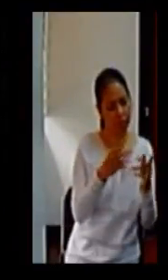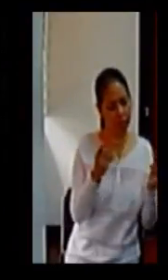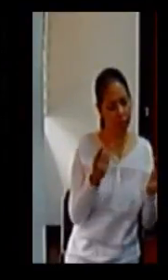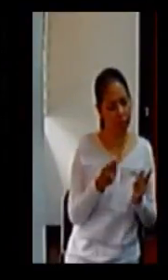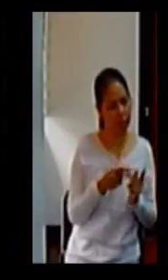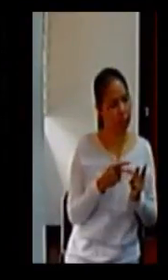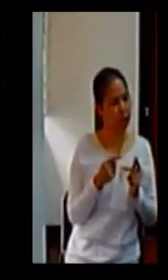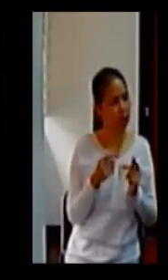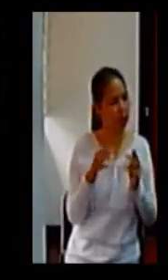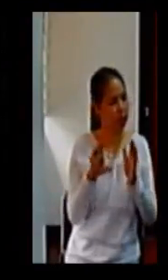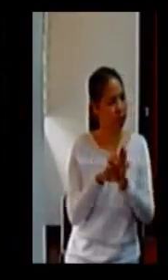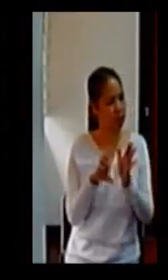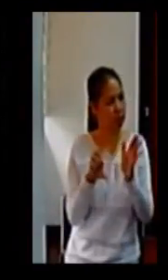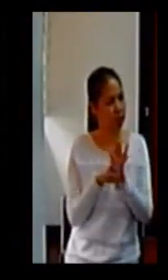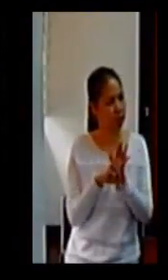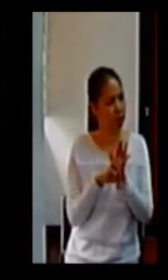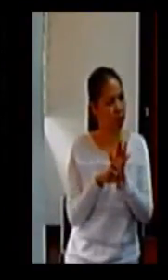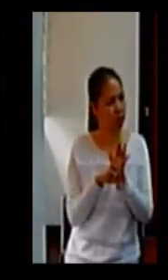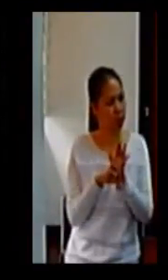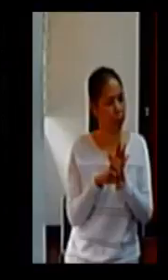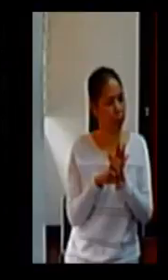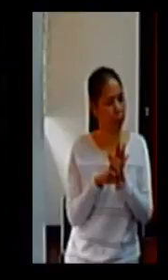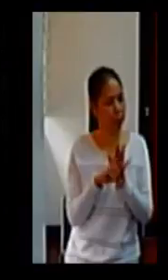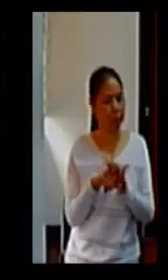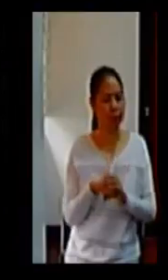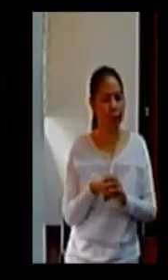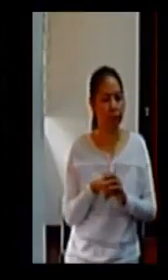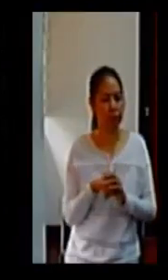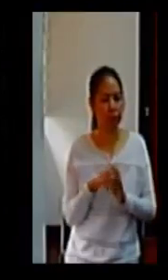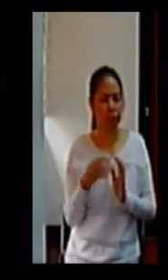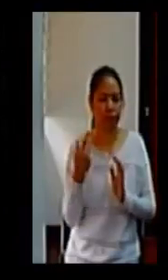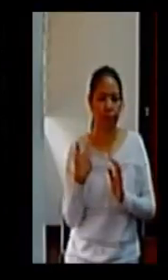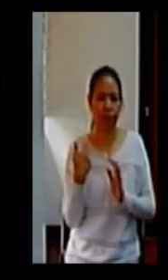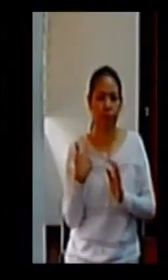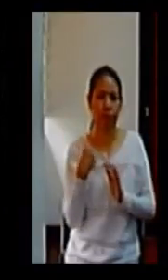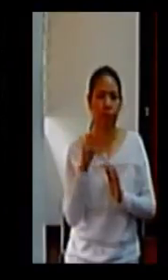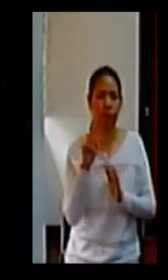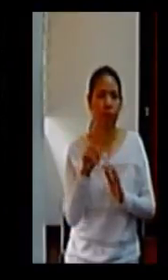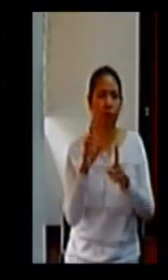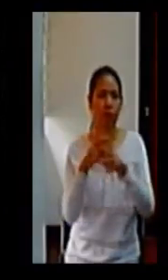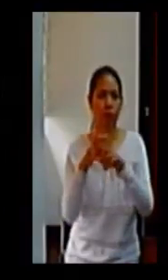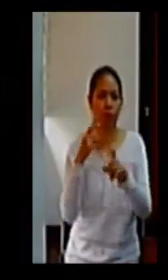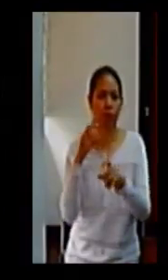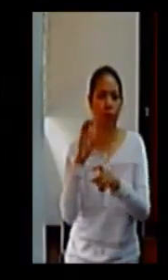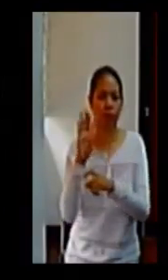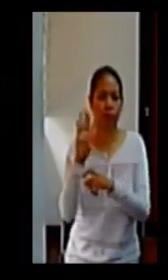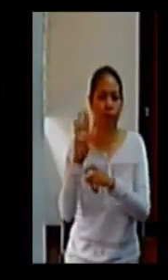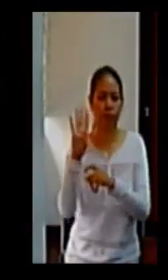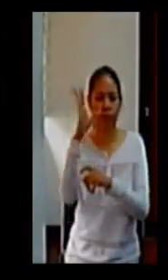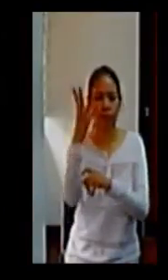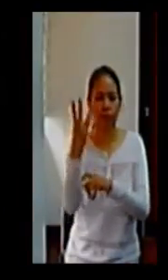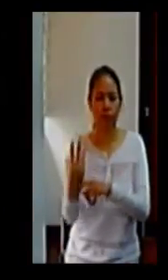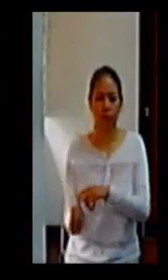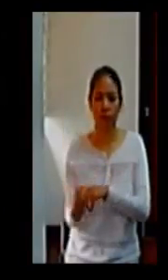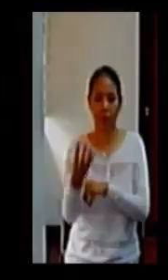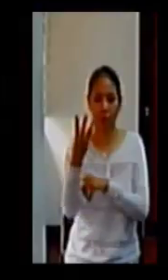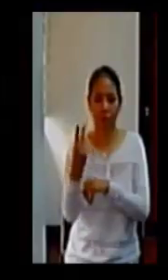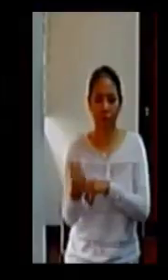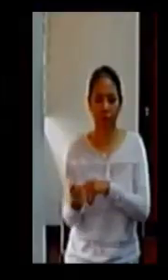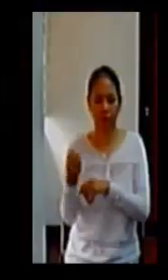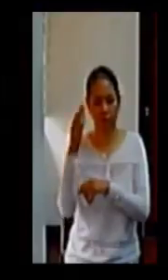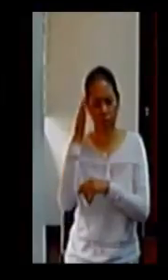you a concrete example. There is one from Batangas who I know is a